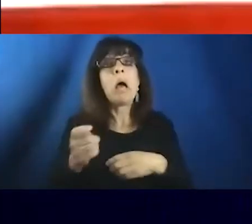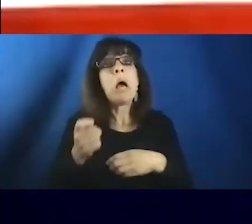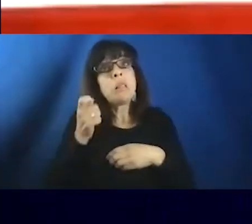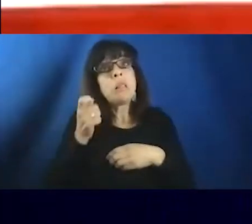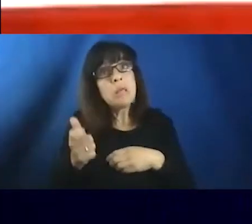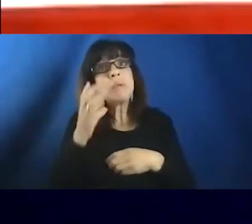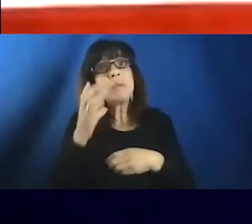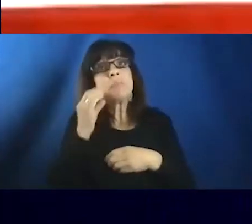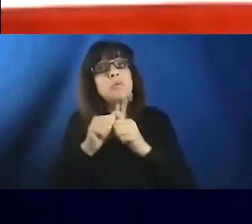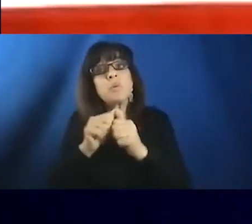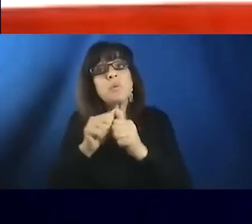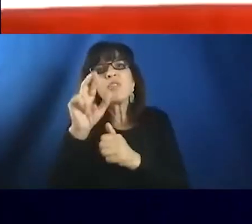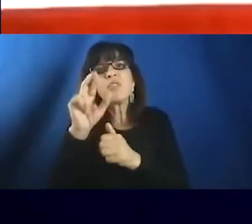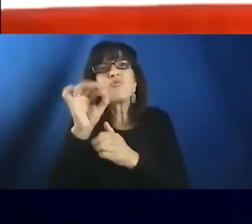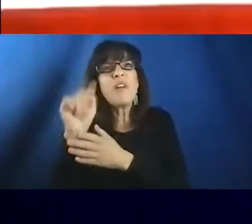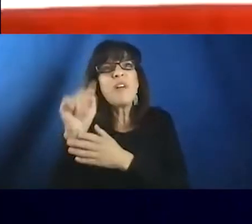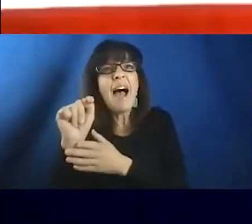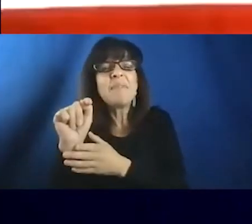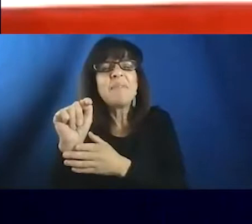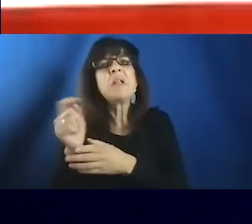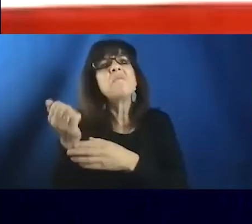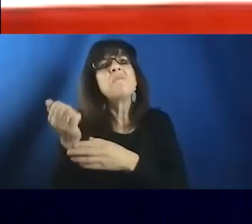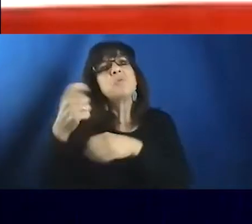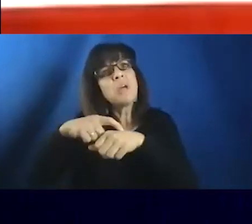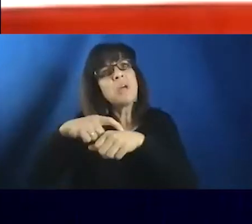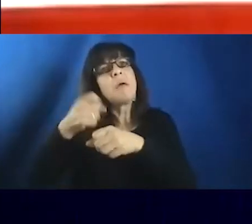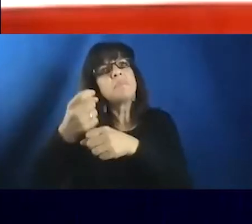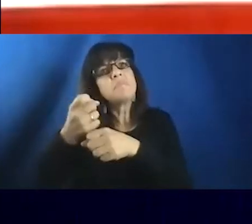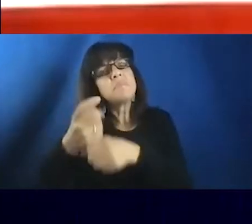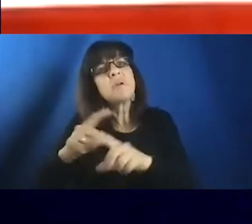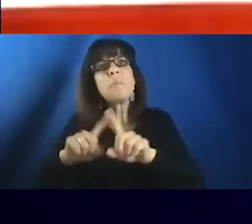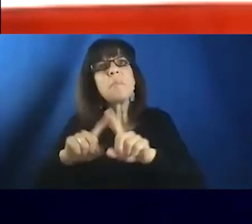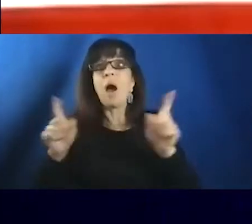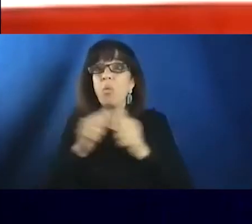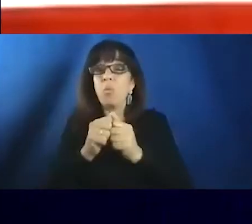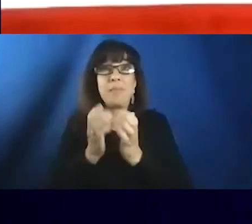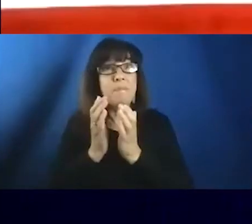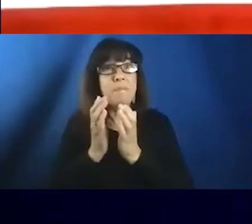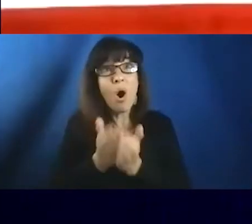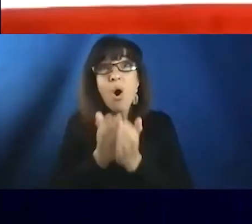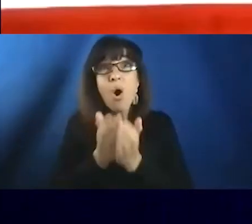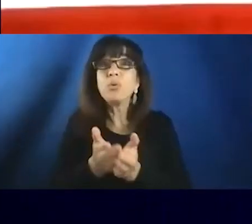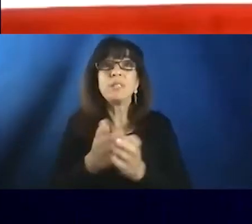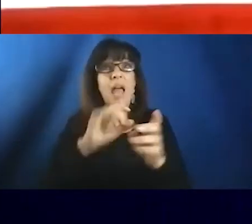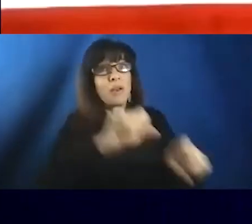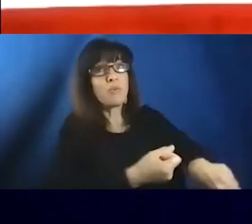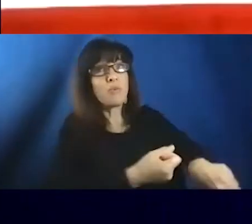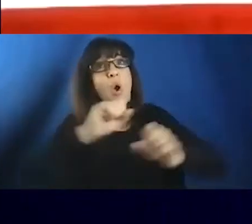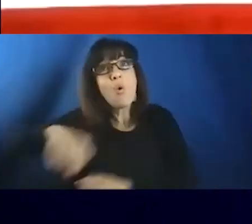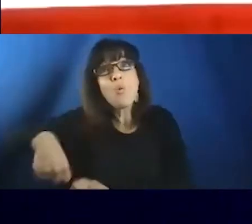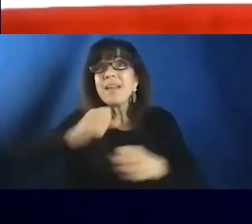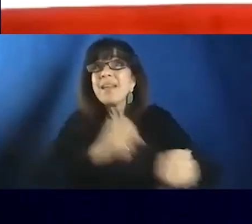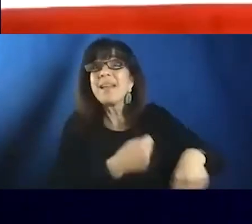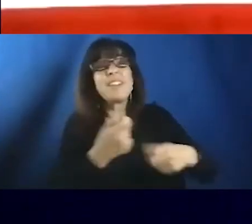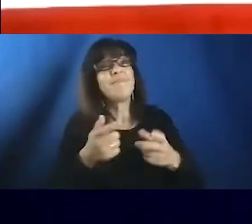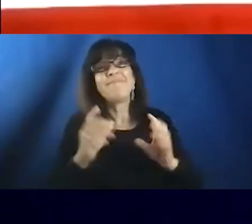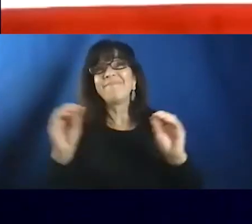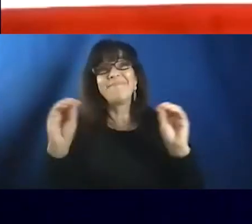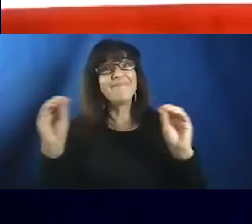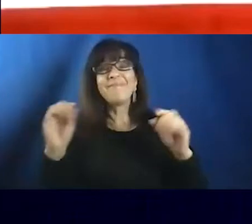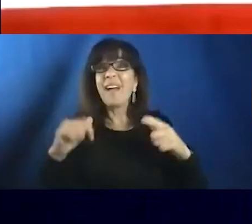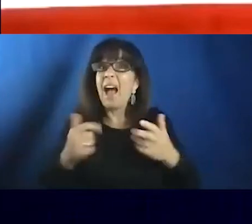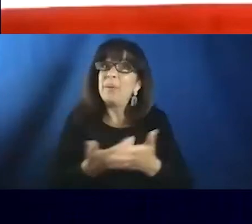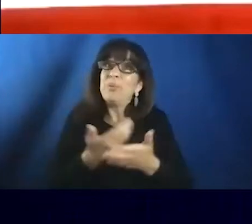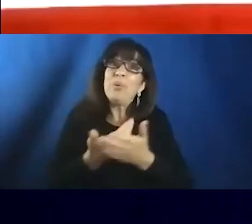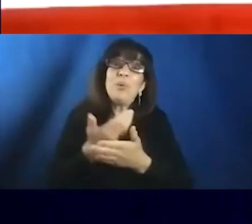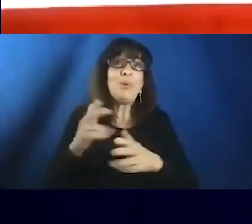with rafting. We do that a couple times a year. But with boats like this and rowing, I was pretty new, and